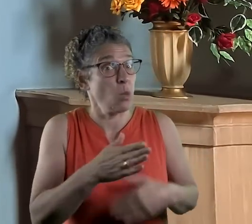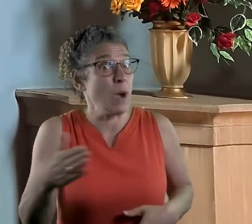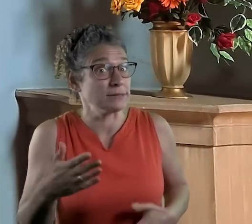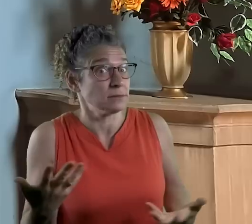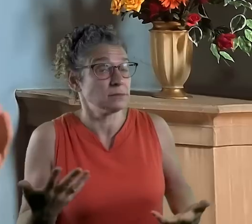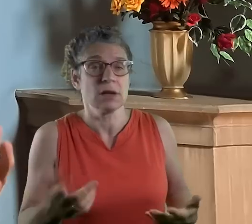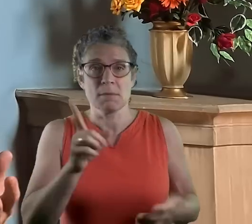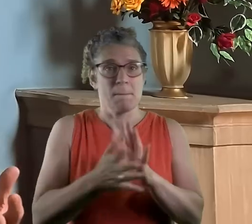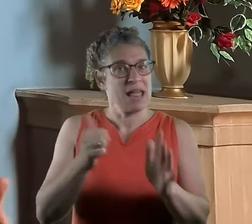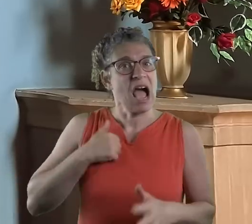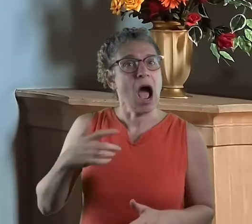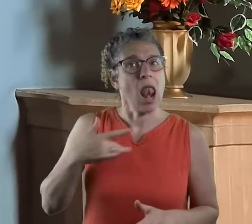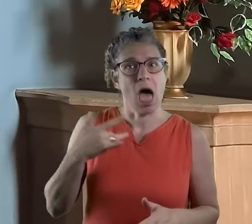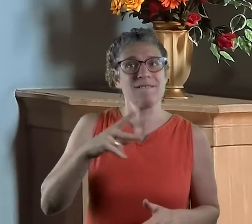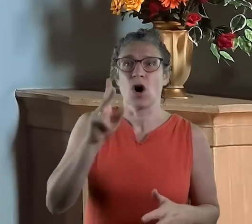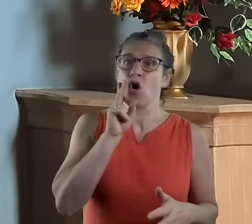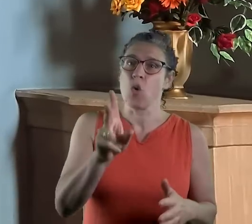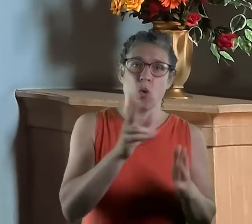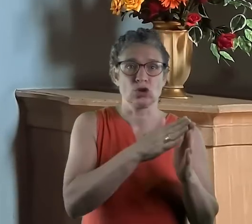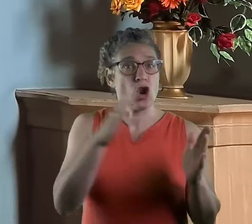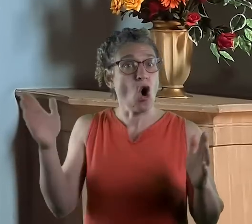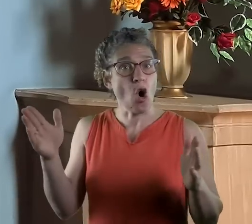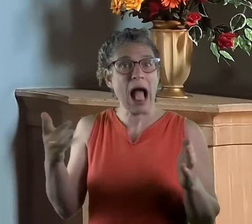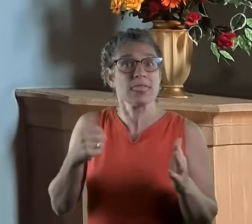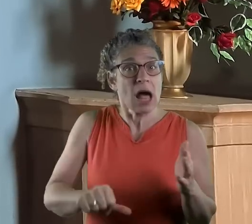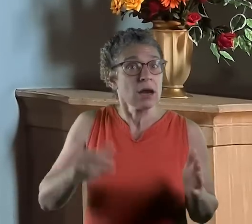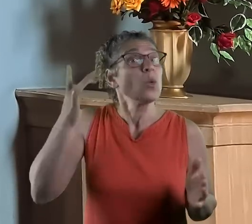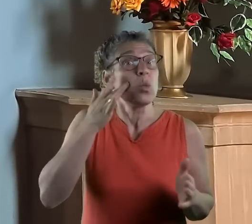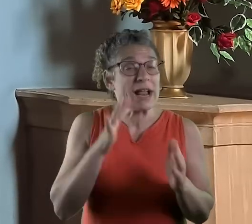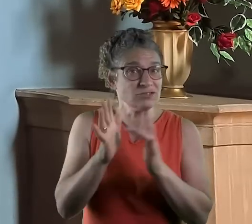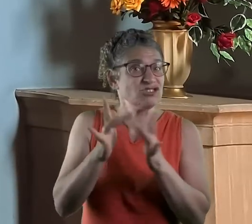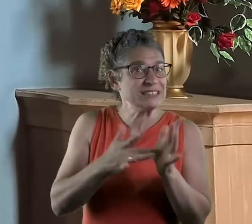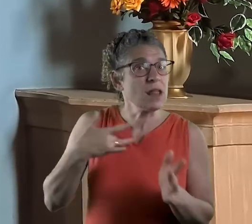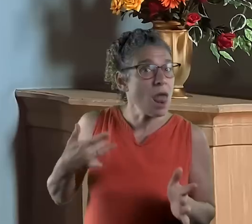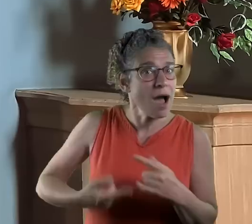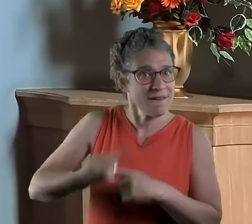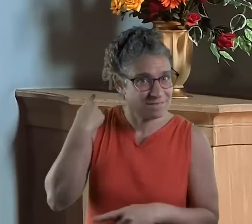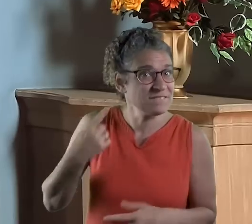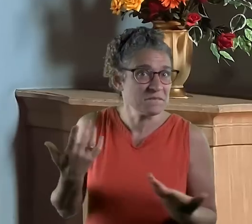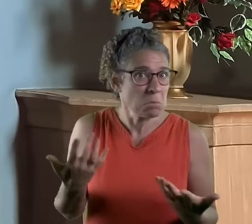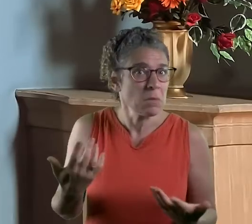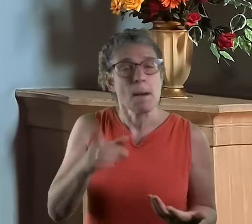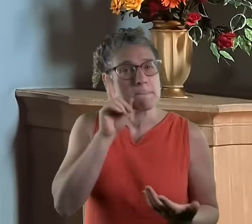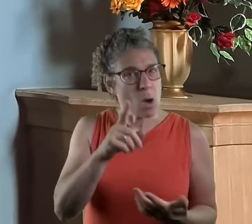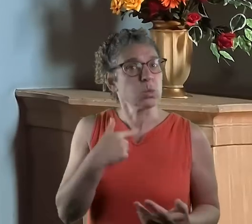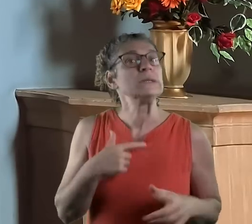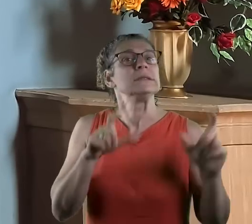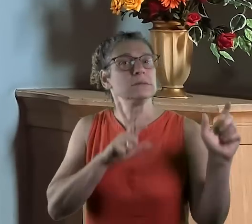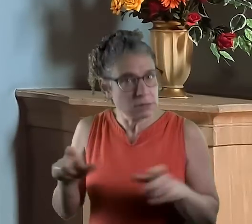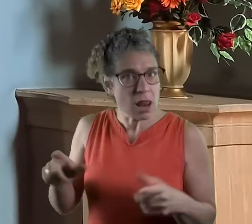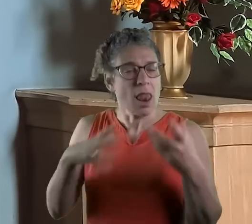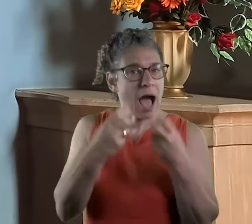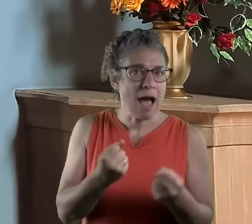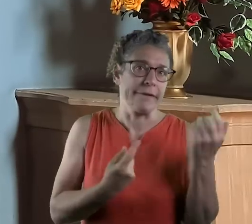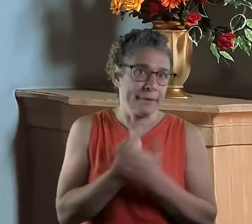that our average life expectancy appears to be greater than it was in Jesus' day, we still face, don't we, trials